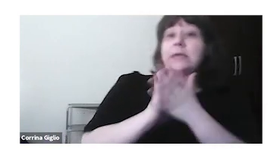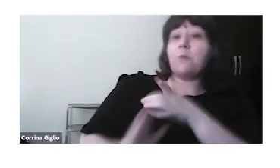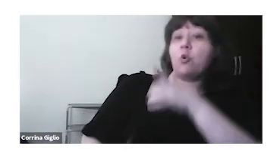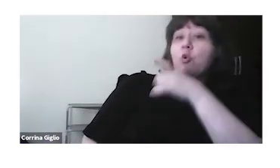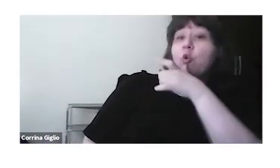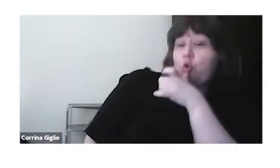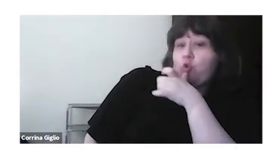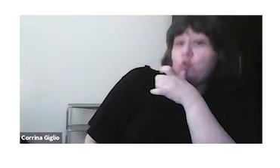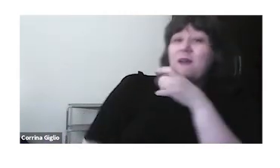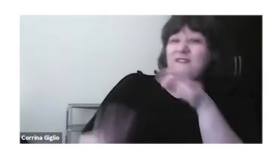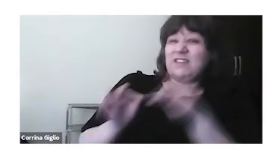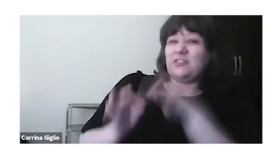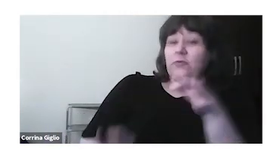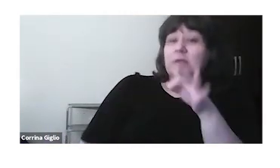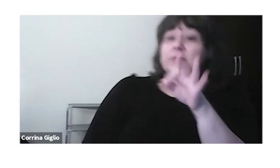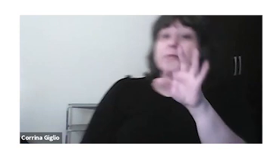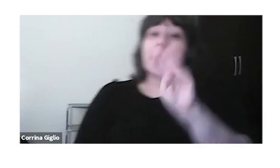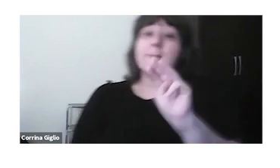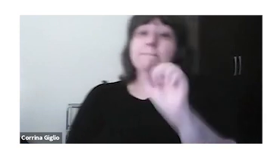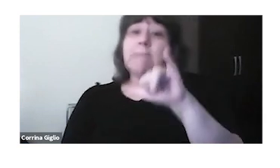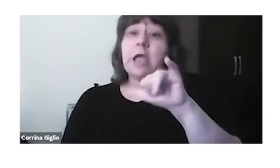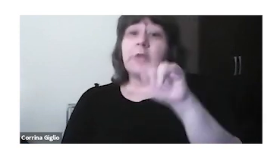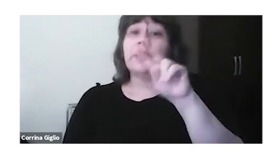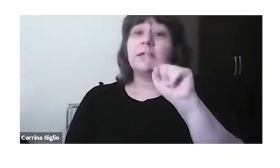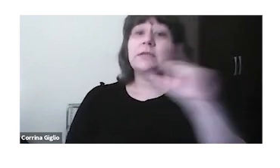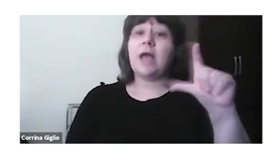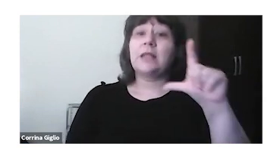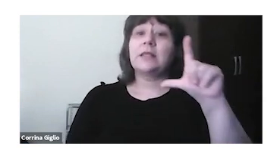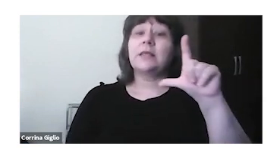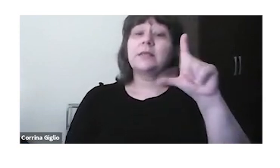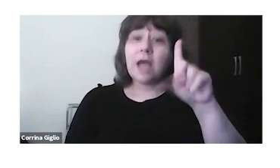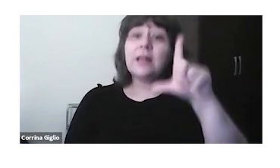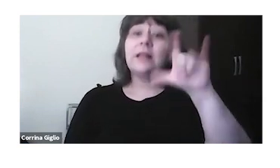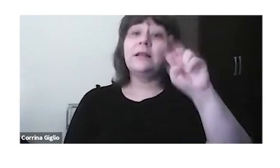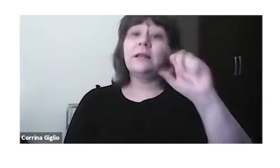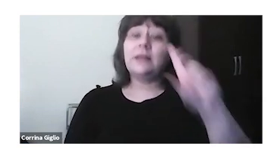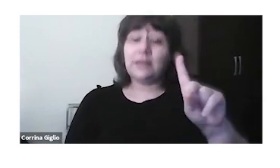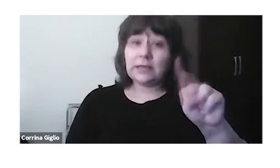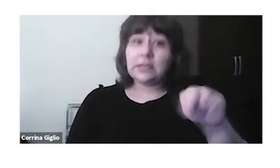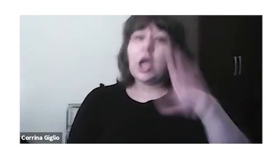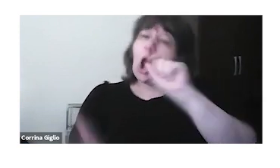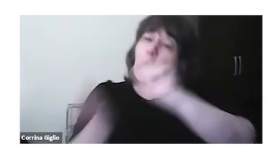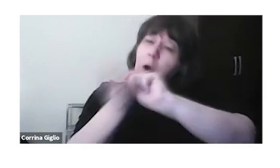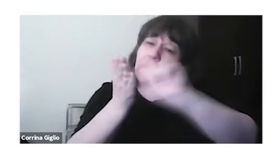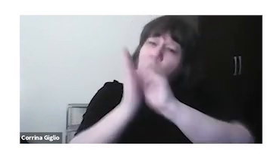She actually wrote a memoir called Behind the Scenes about her time in the White House and about her time